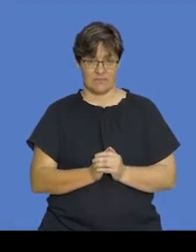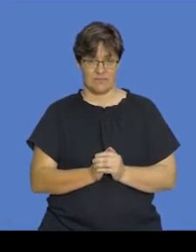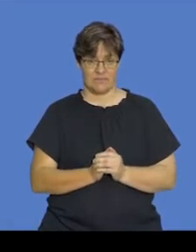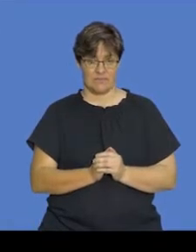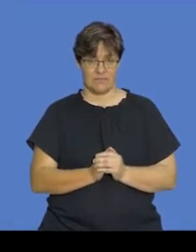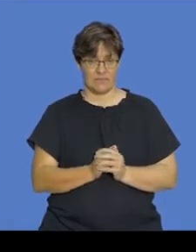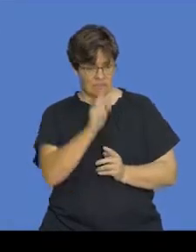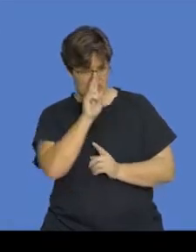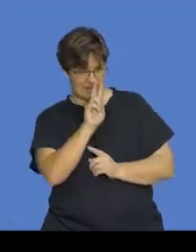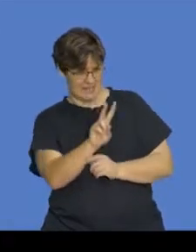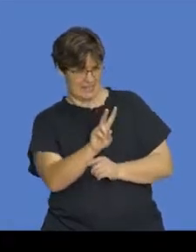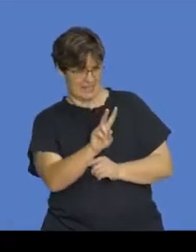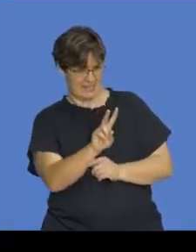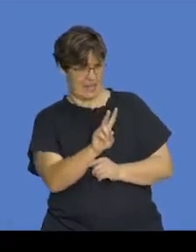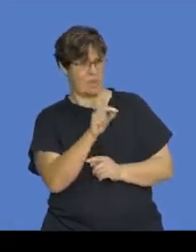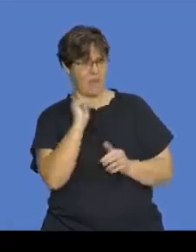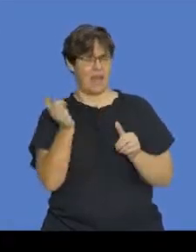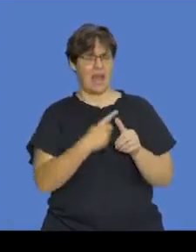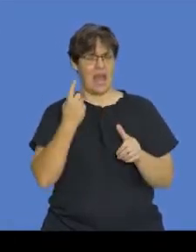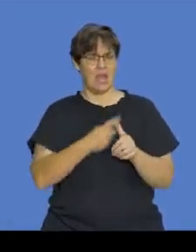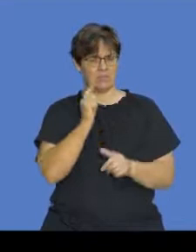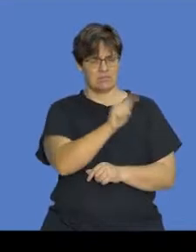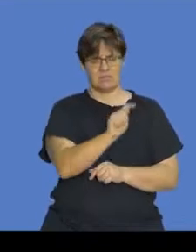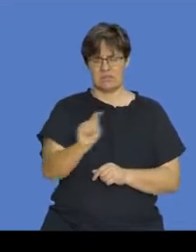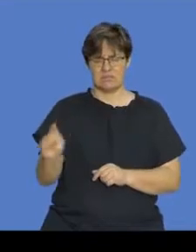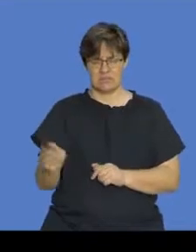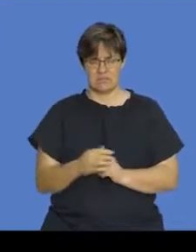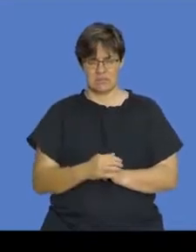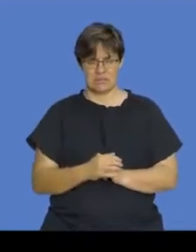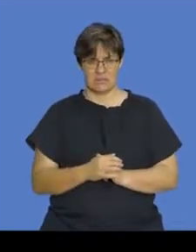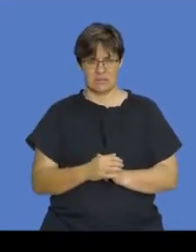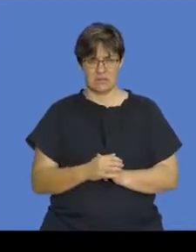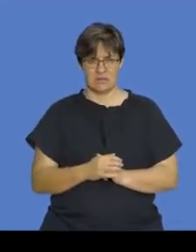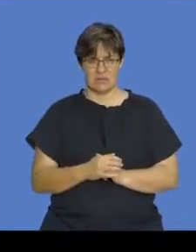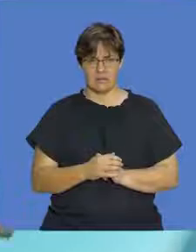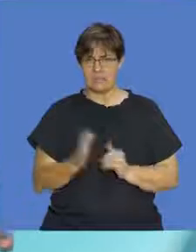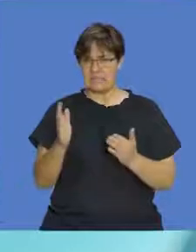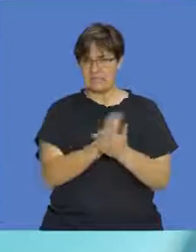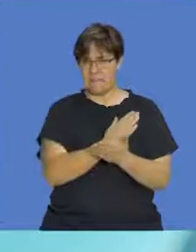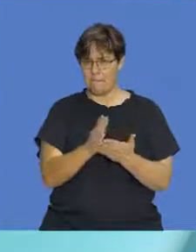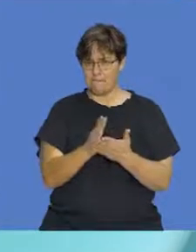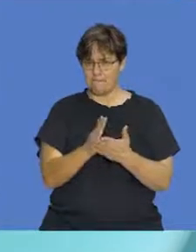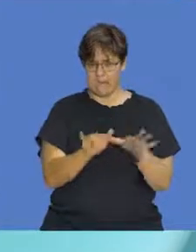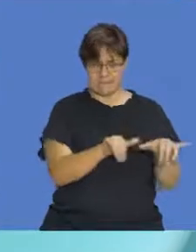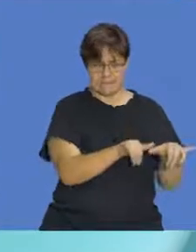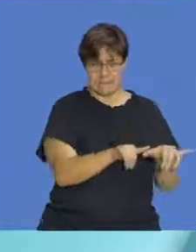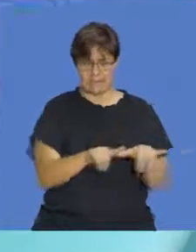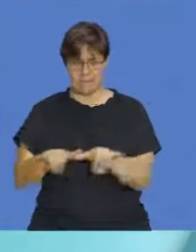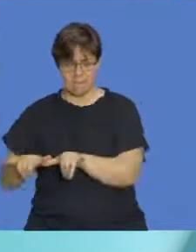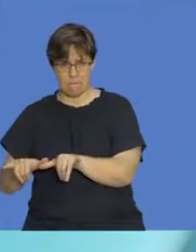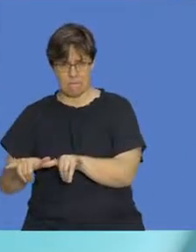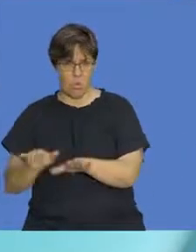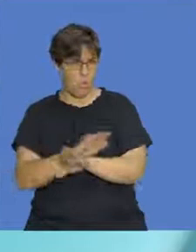Do you notice something as we've counted those out? Are there elements that are common or